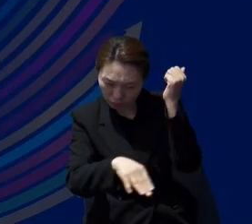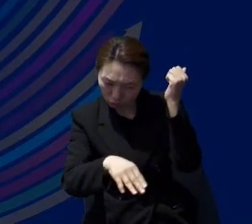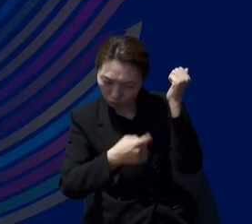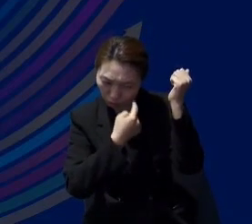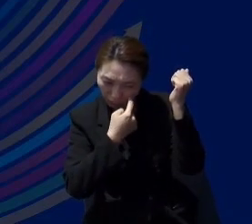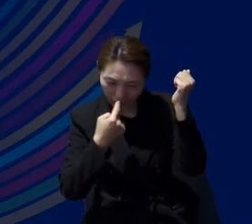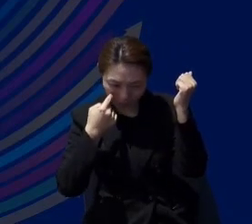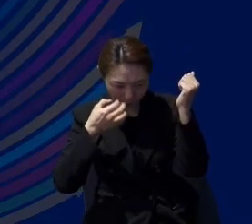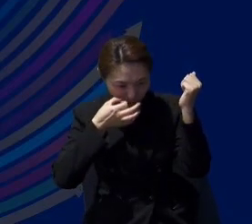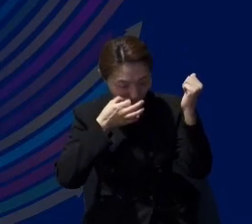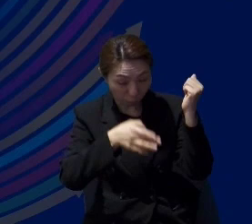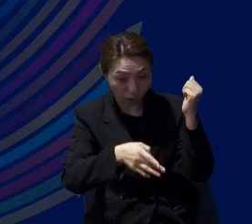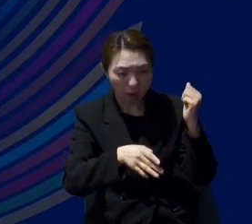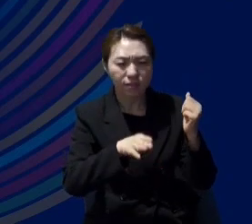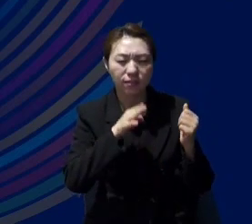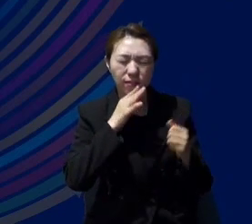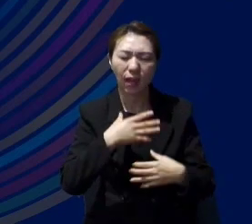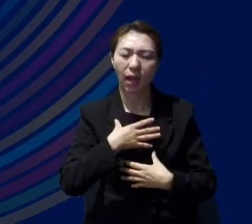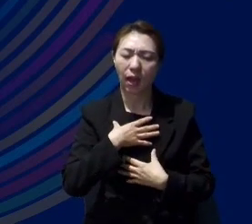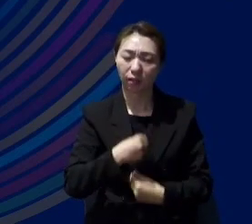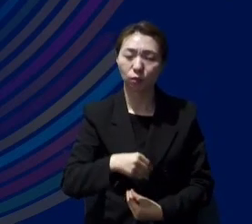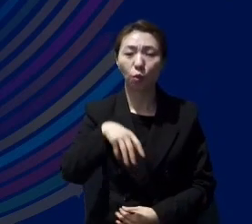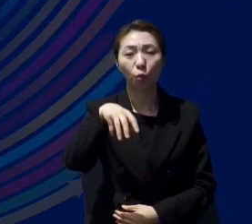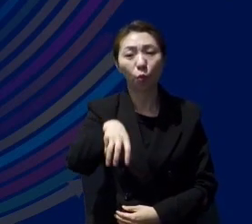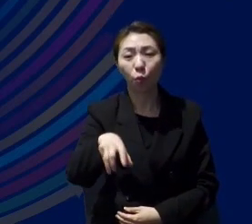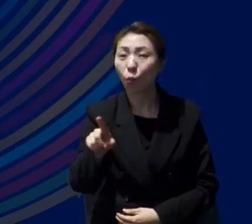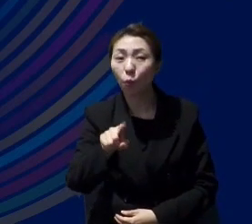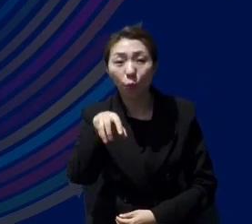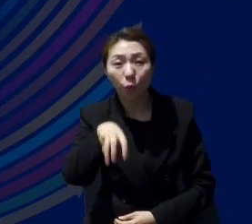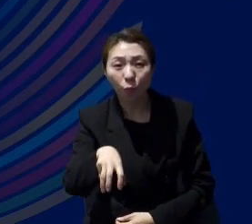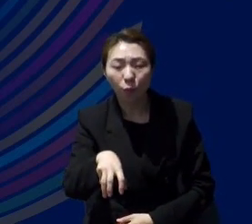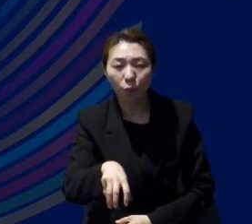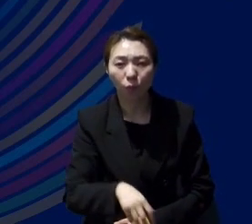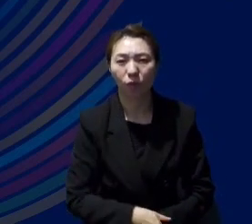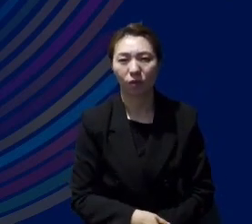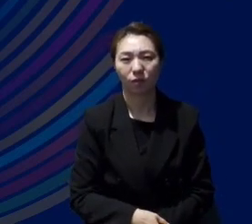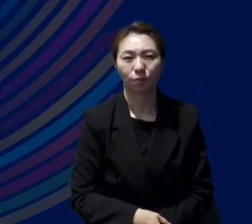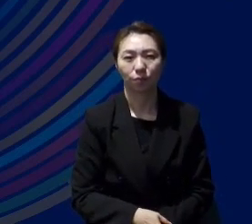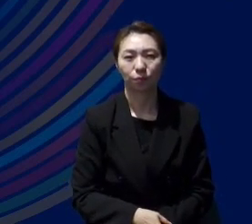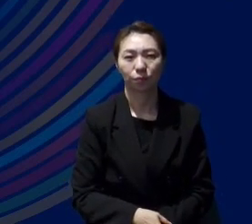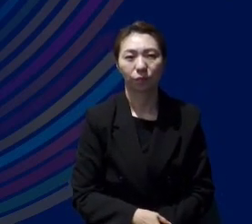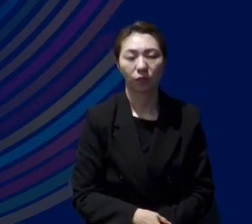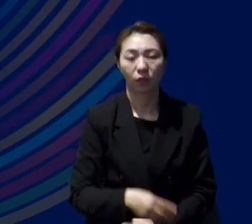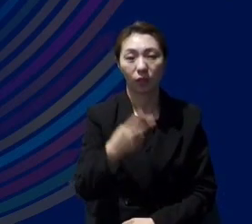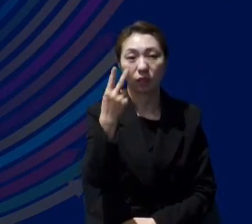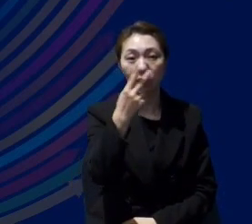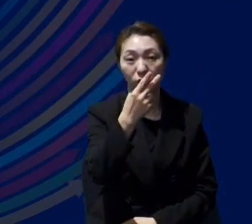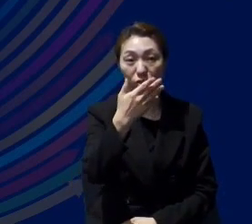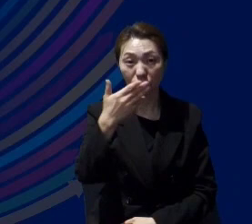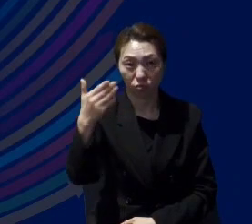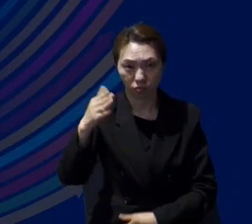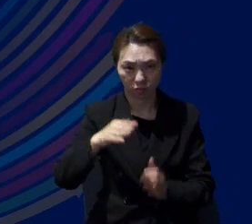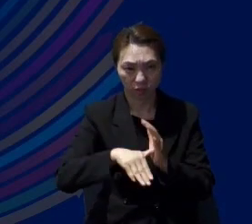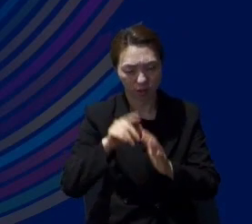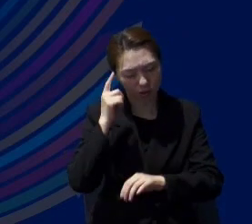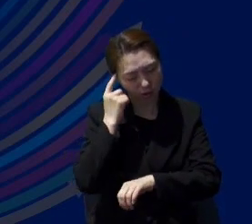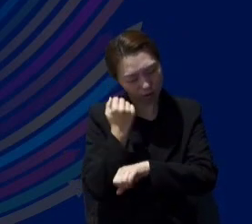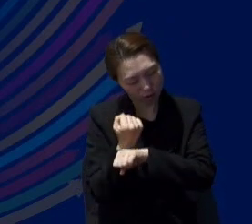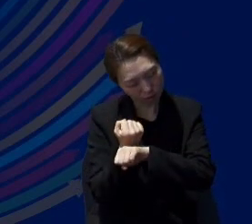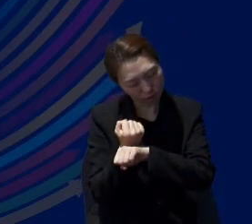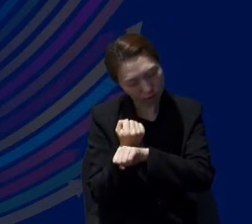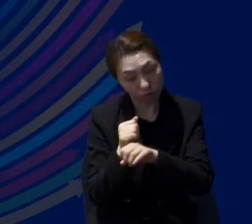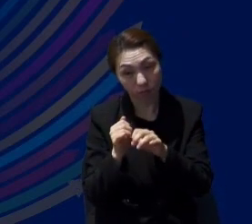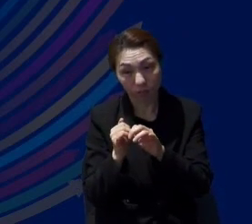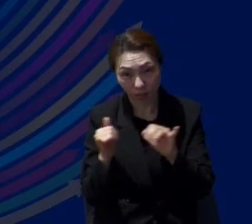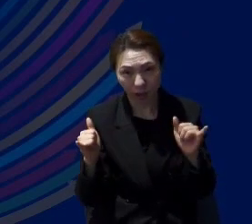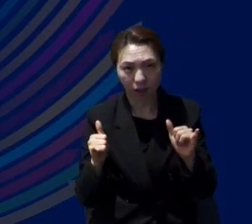Johan Rockström and his other scientists in 2009 described the planetary boundaries, which has led him to win the Tyler